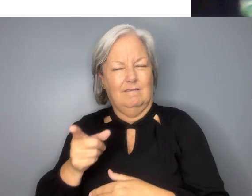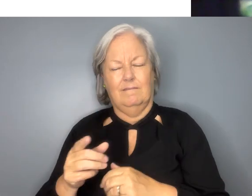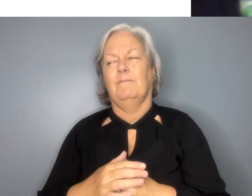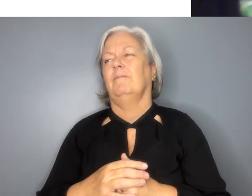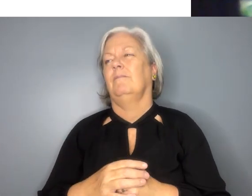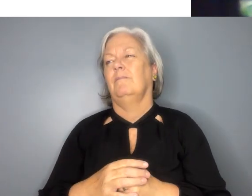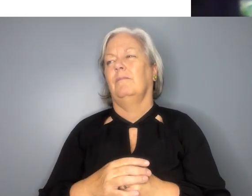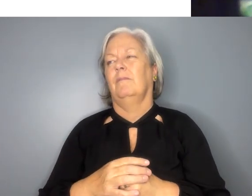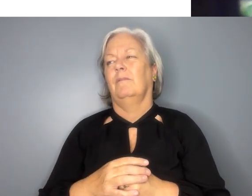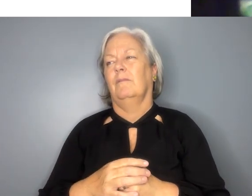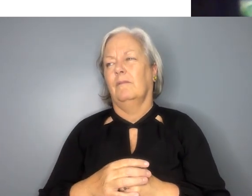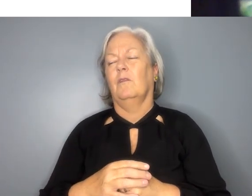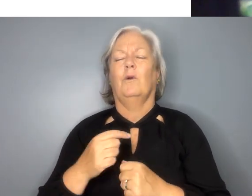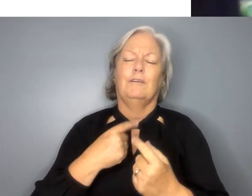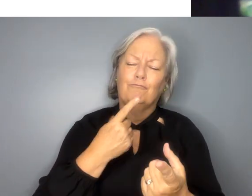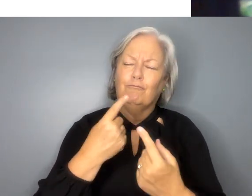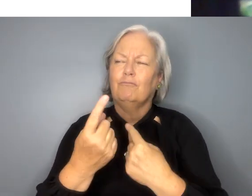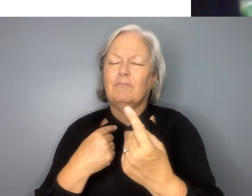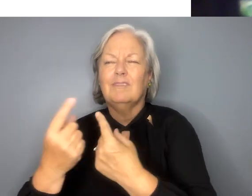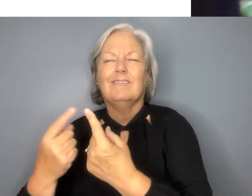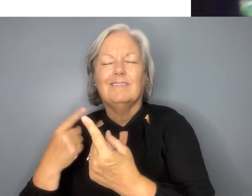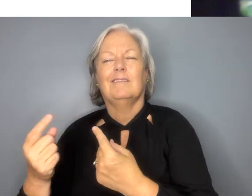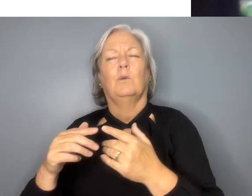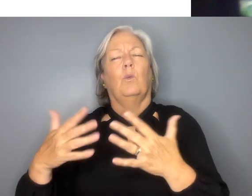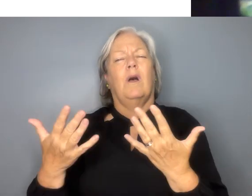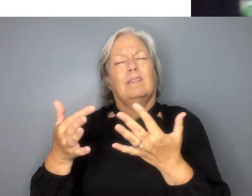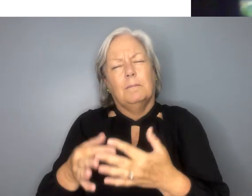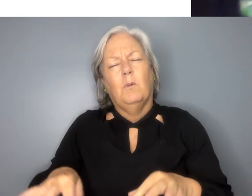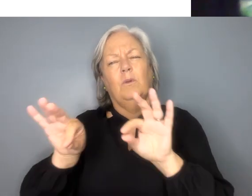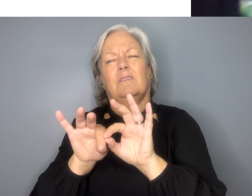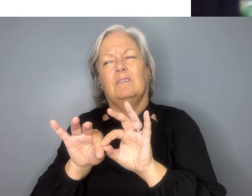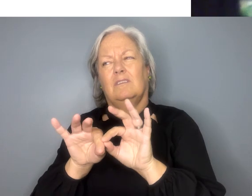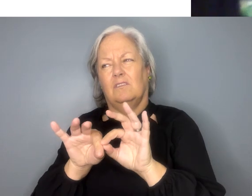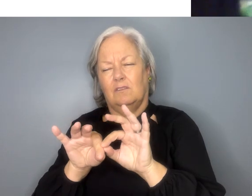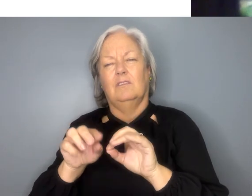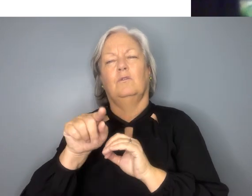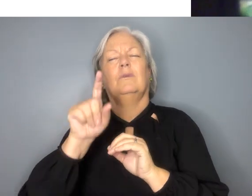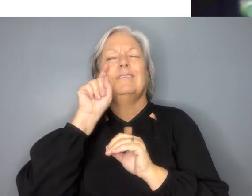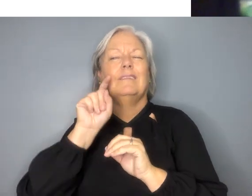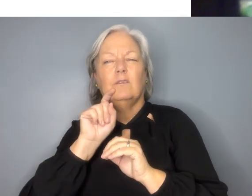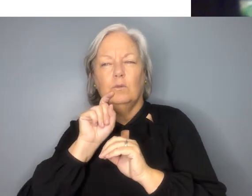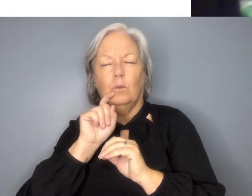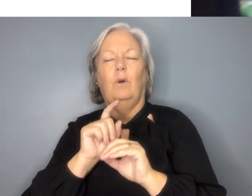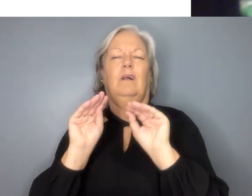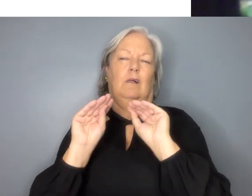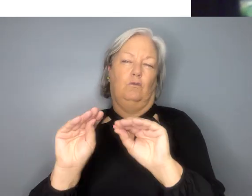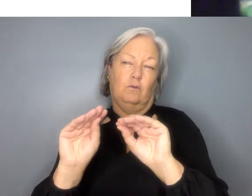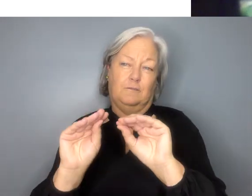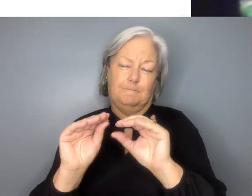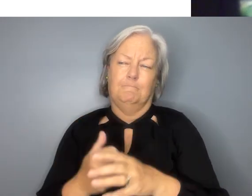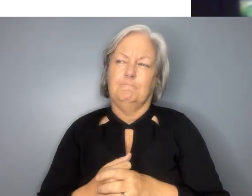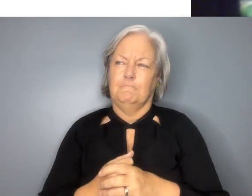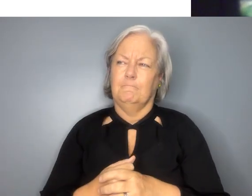in South Australia, I believe, about the importance of sexual education.